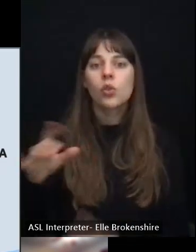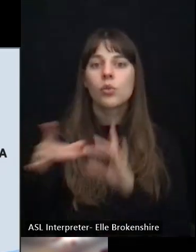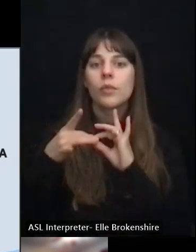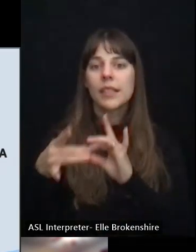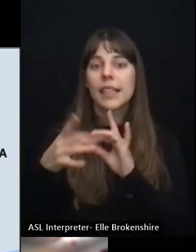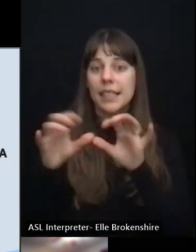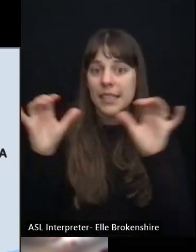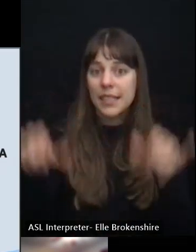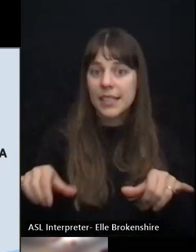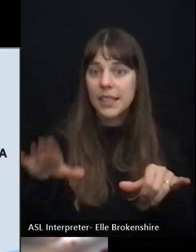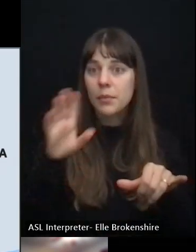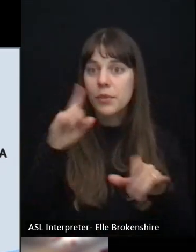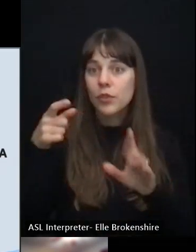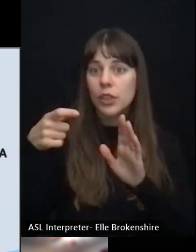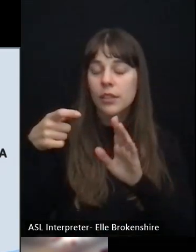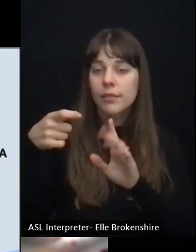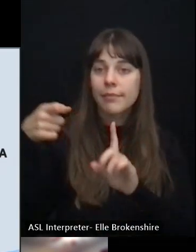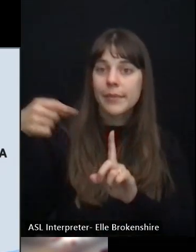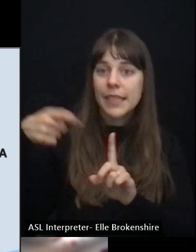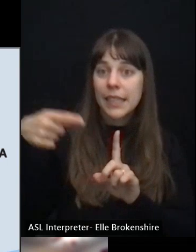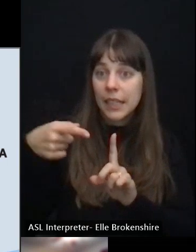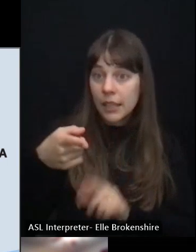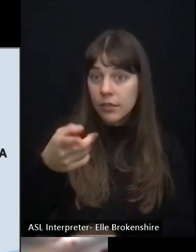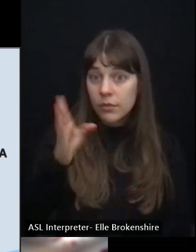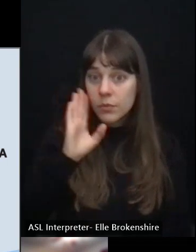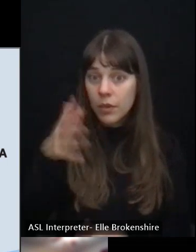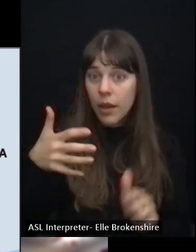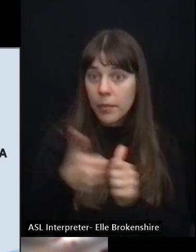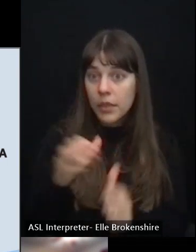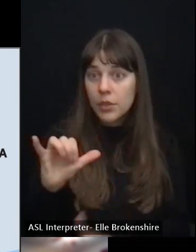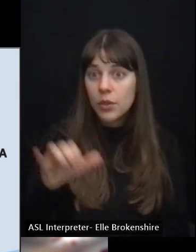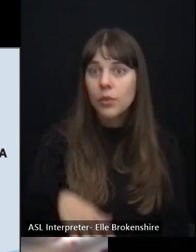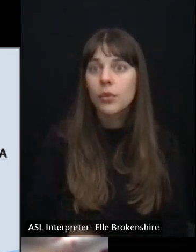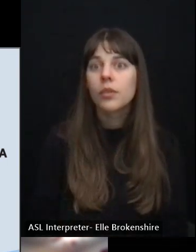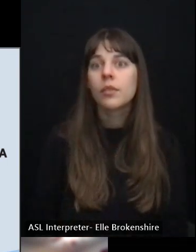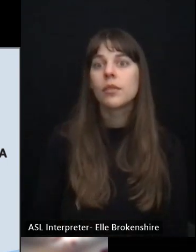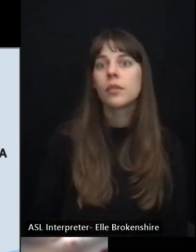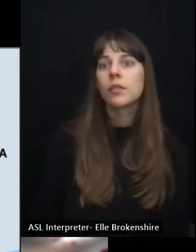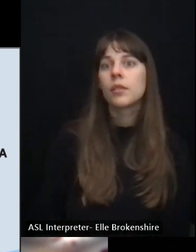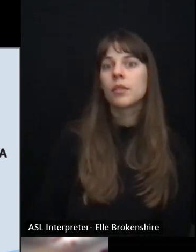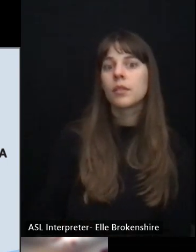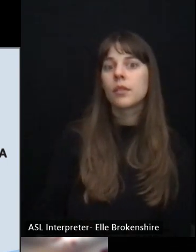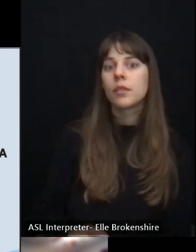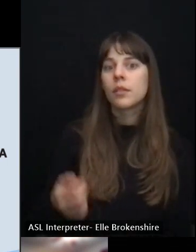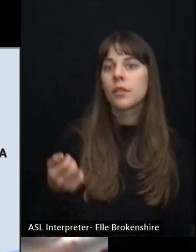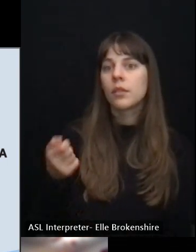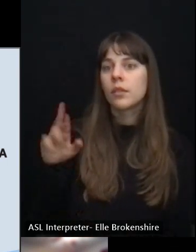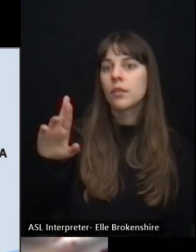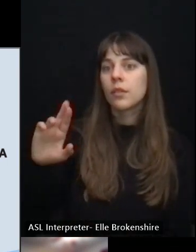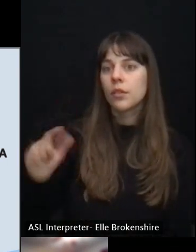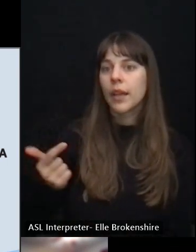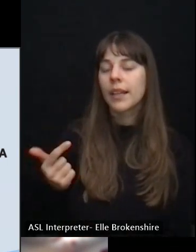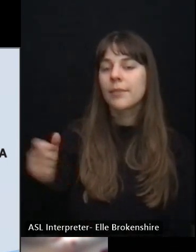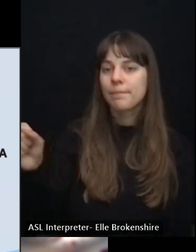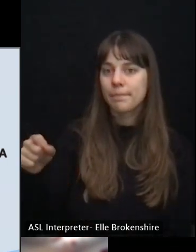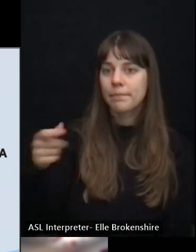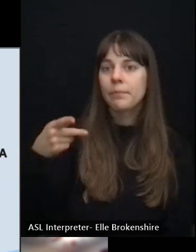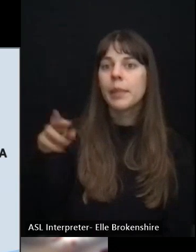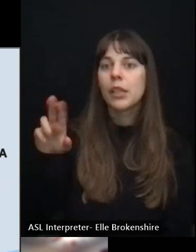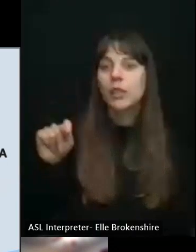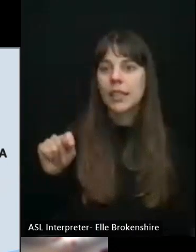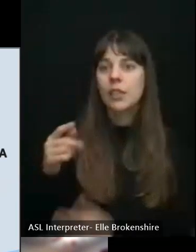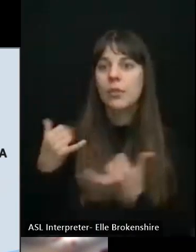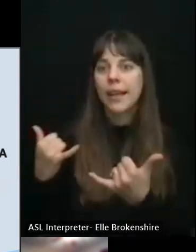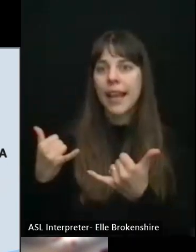Greg, that sounds like a good one for you. Yep. So yeah, PRT is currently working through the